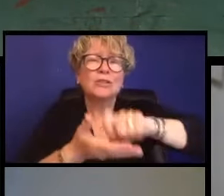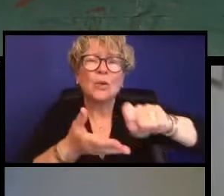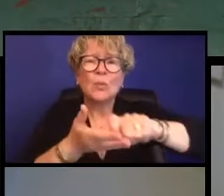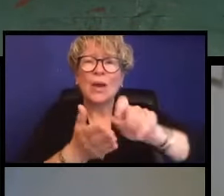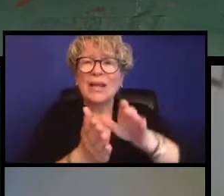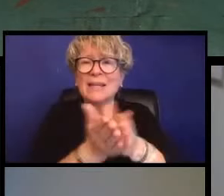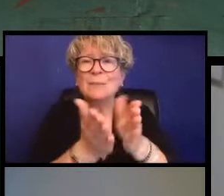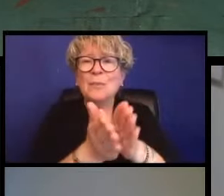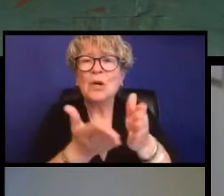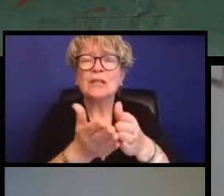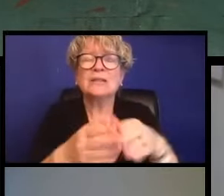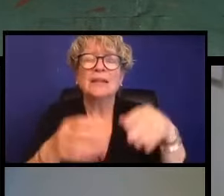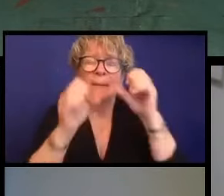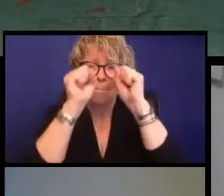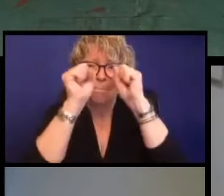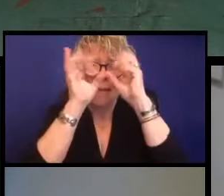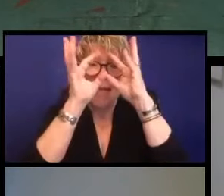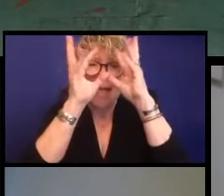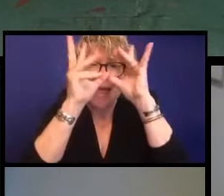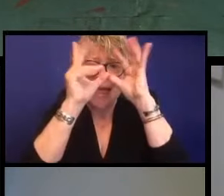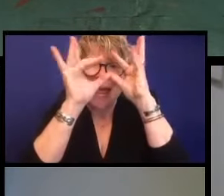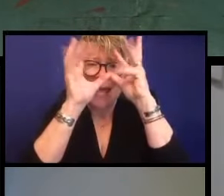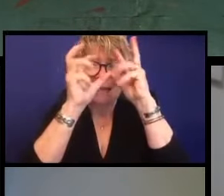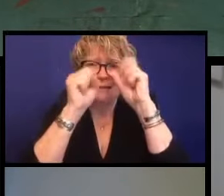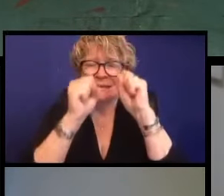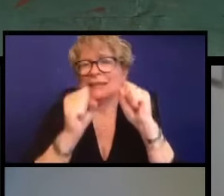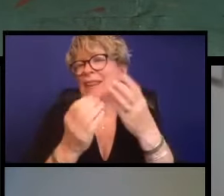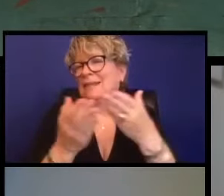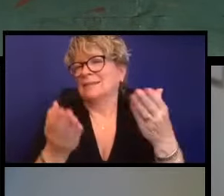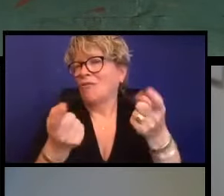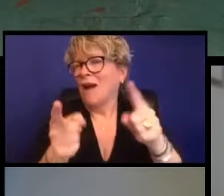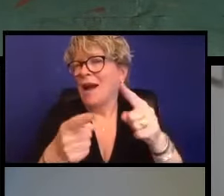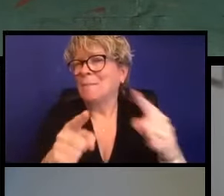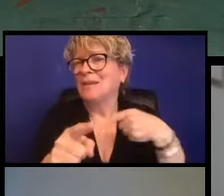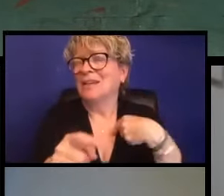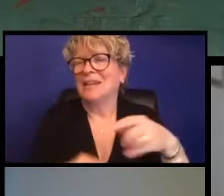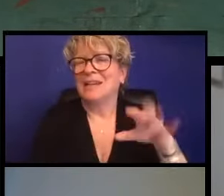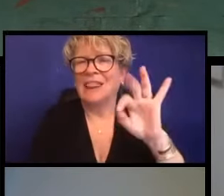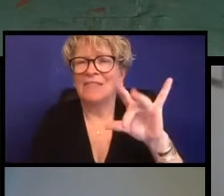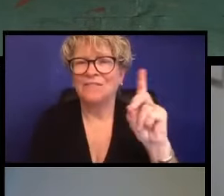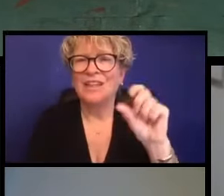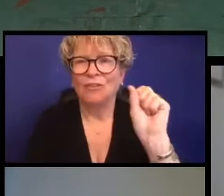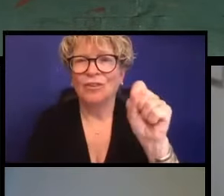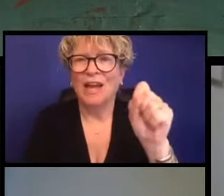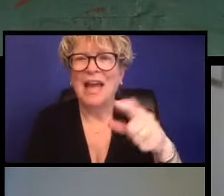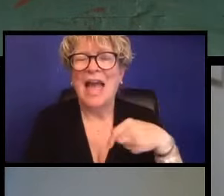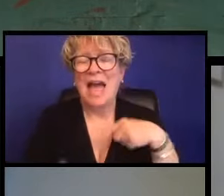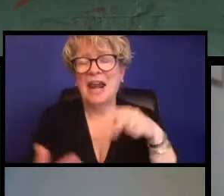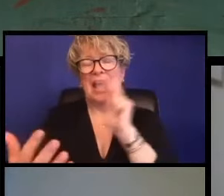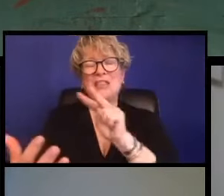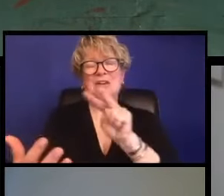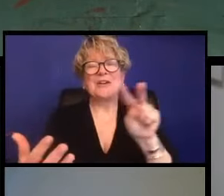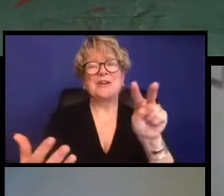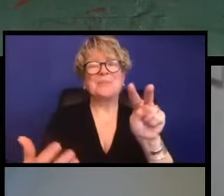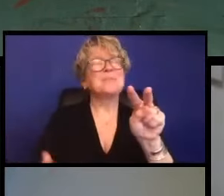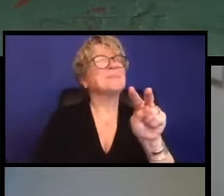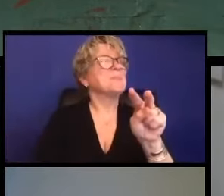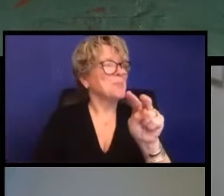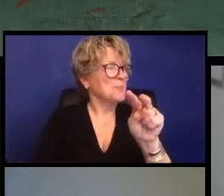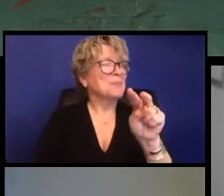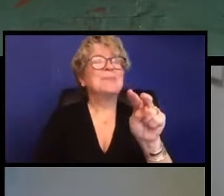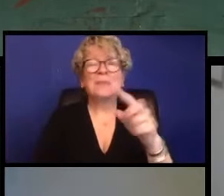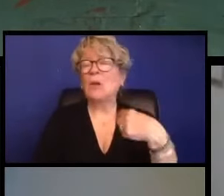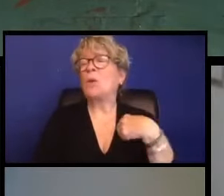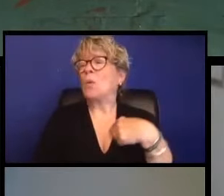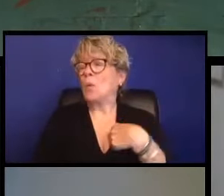doing amazing things in the field. And it makes me so incredibly proud to say, yeah, we helped with that. Like, we had one of